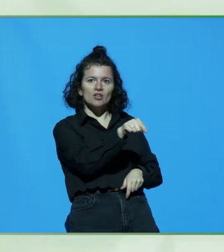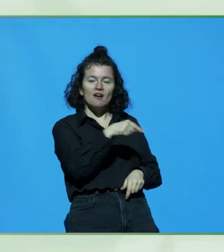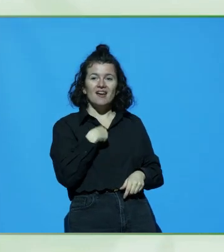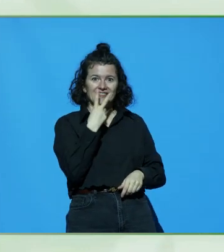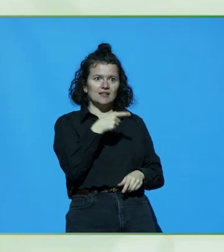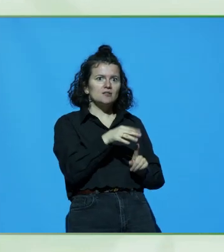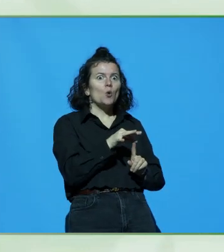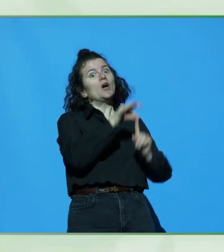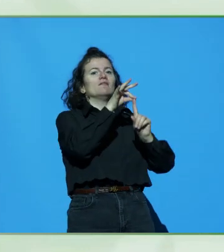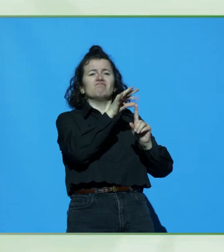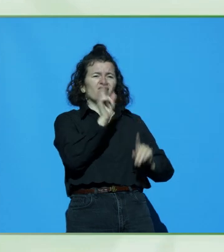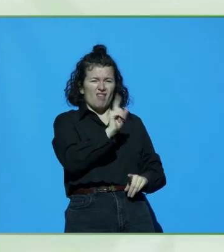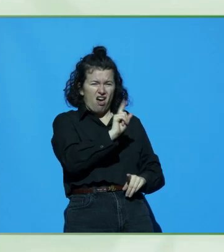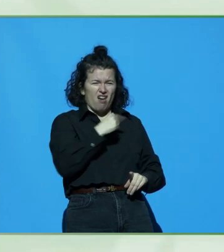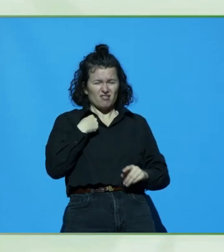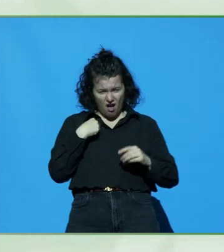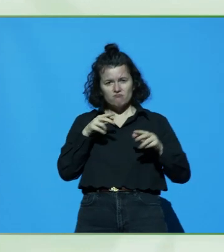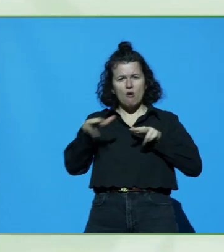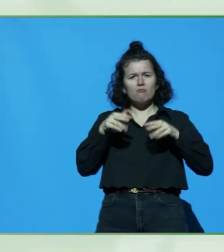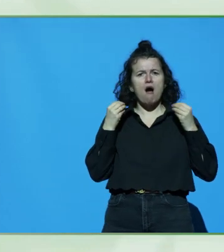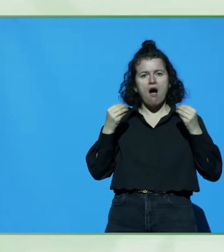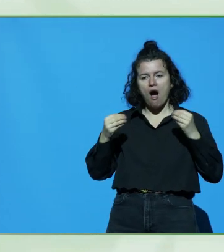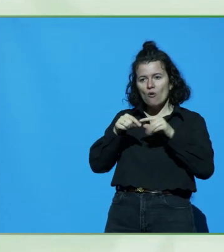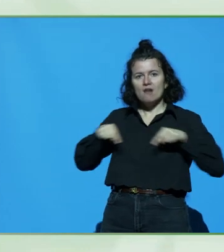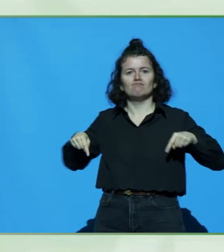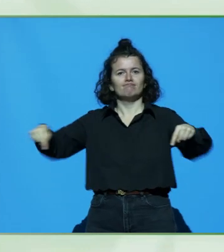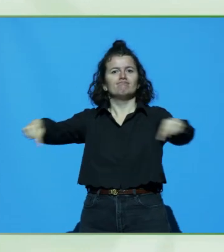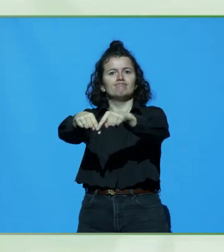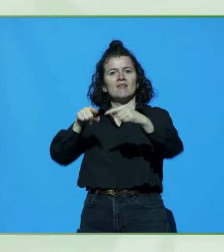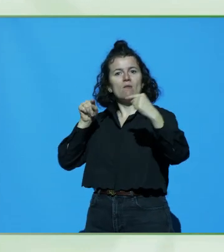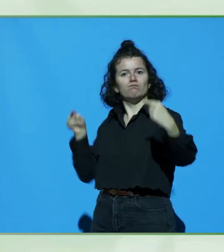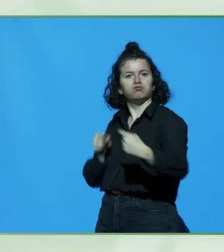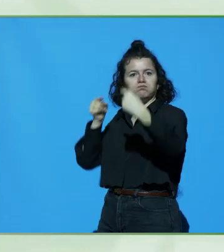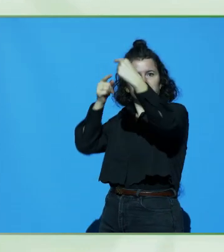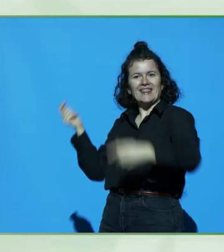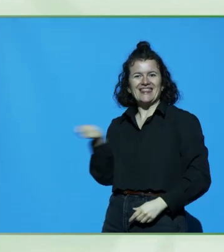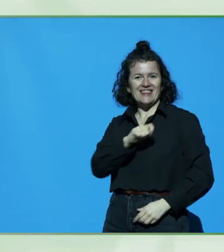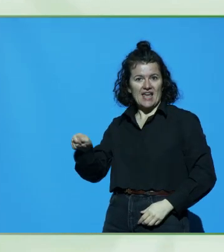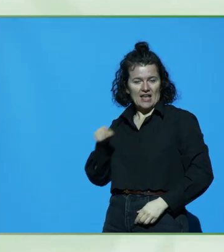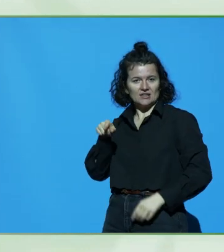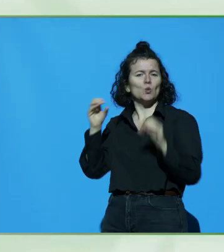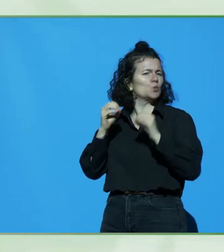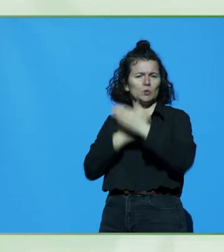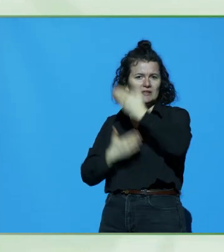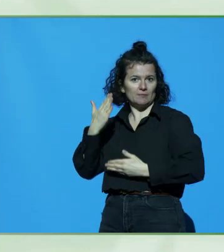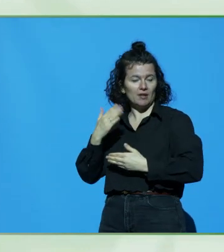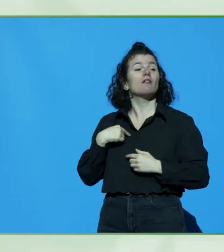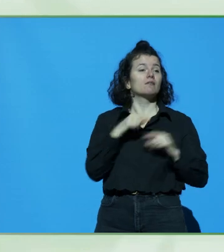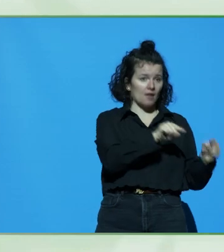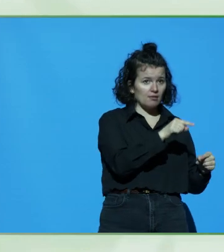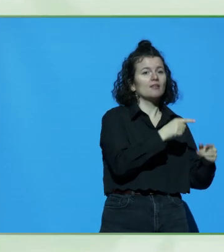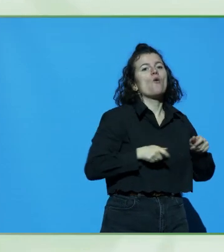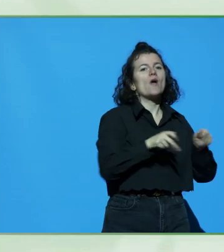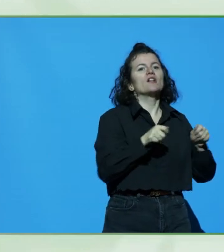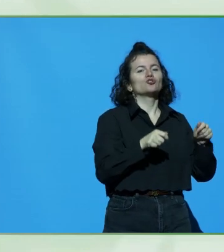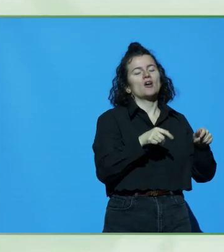into ATP tournaments in Vienna. And again, not as an exception, but as elite sport. And I think